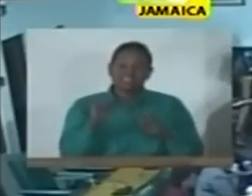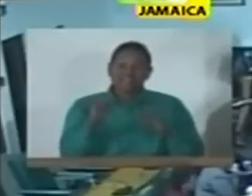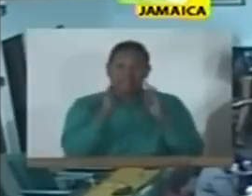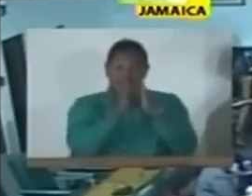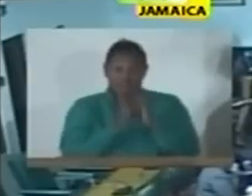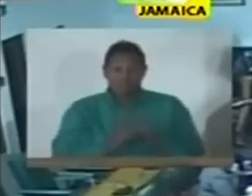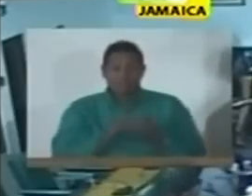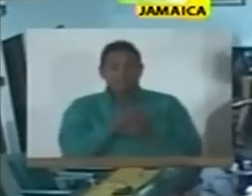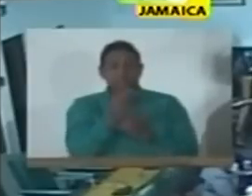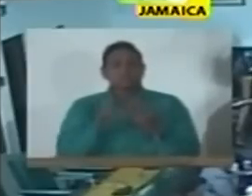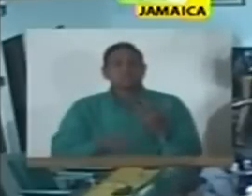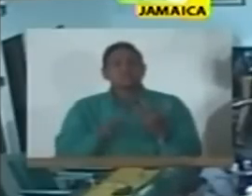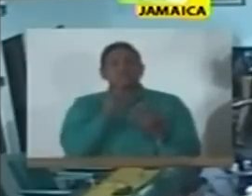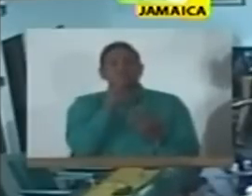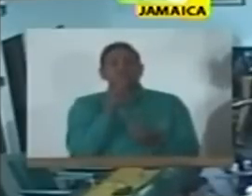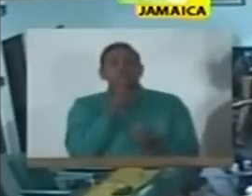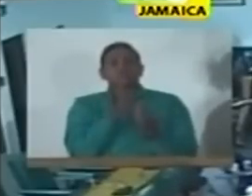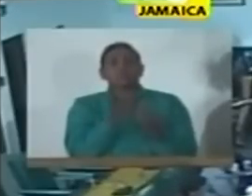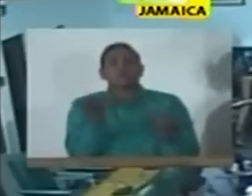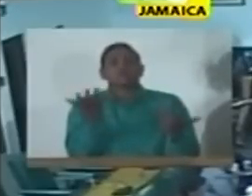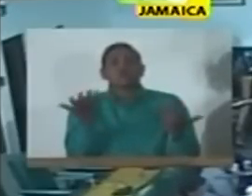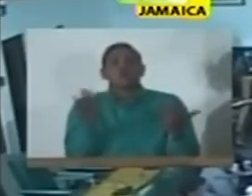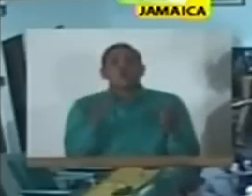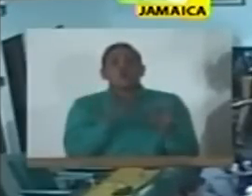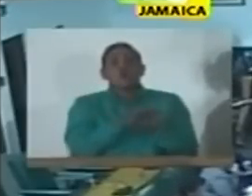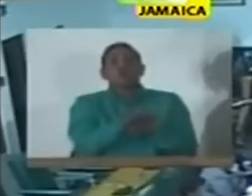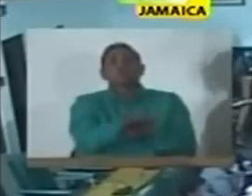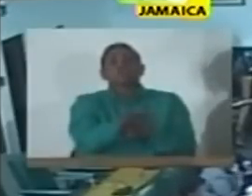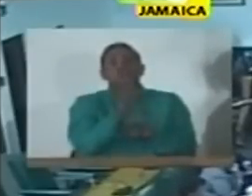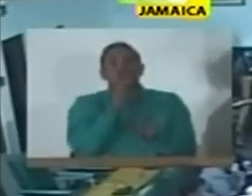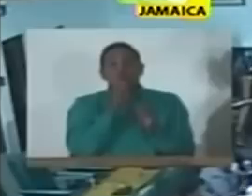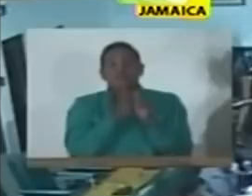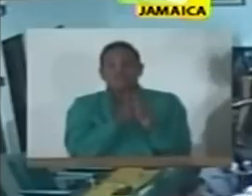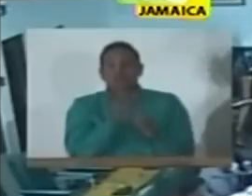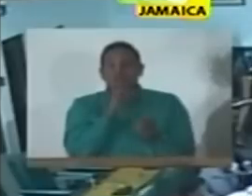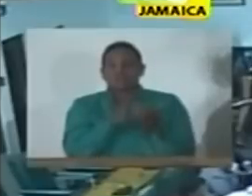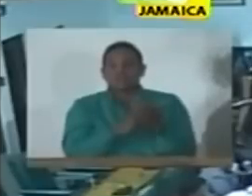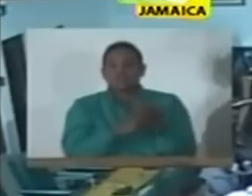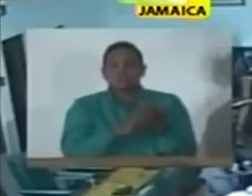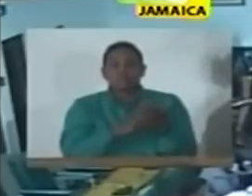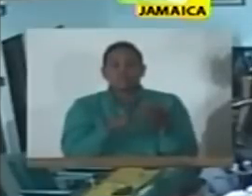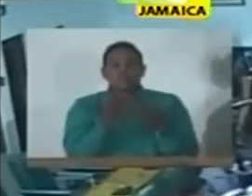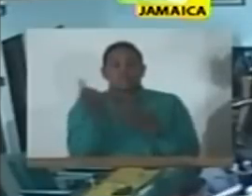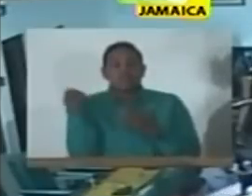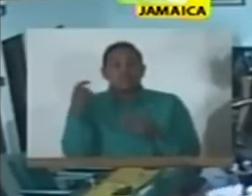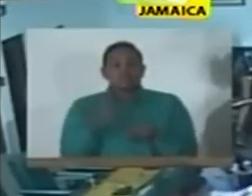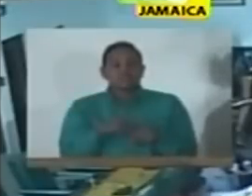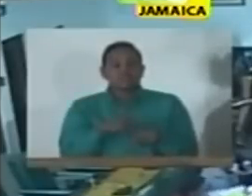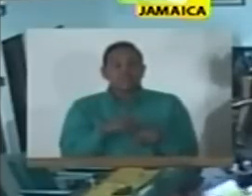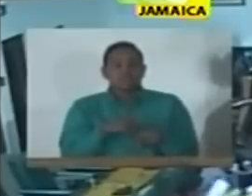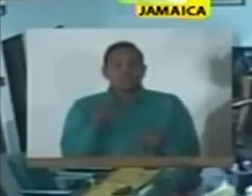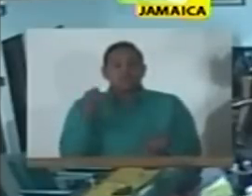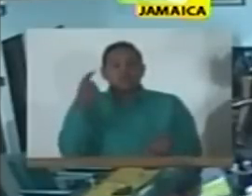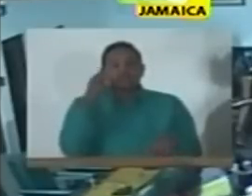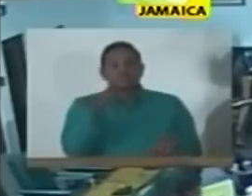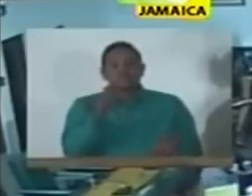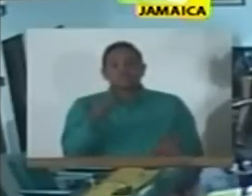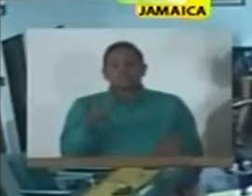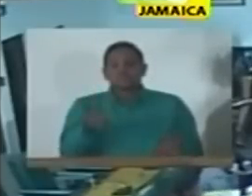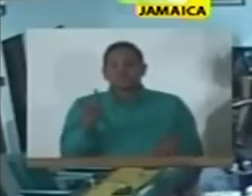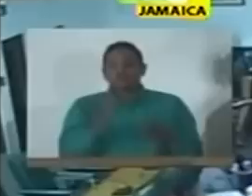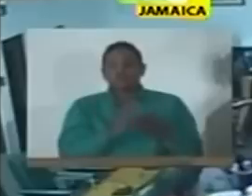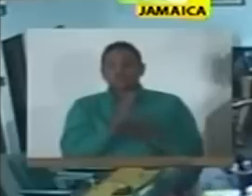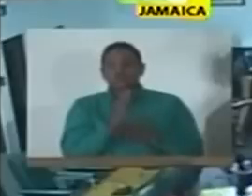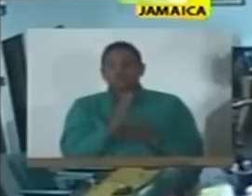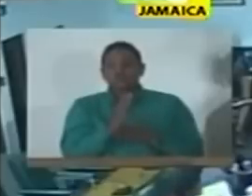the cohesion that follows from the debate that we had at the last instance. I understand the need to go through with some amount